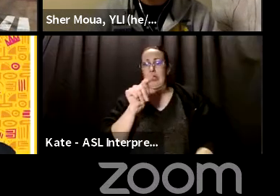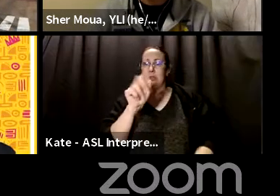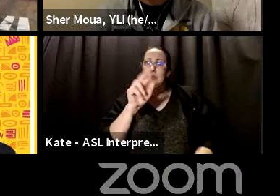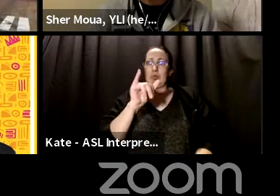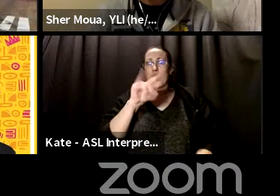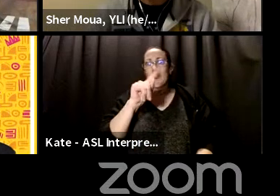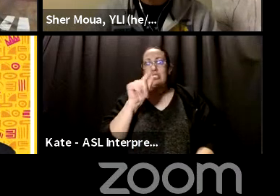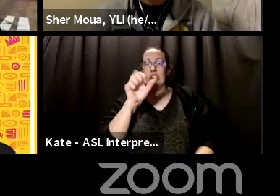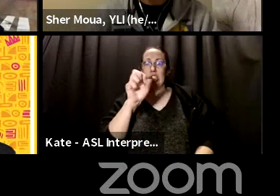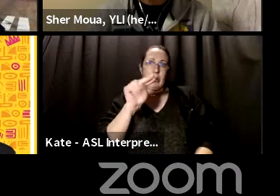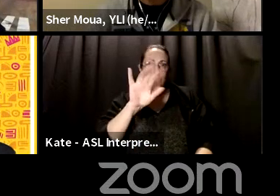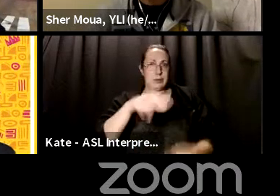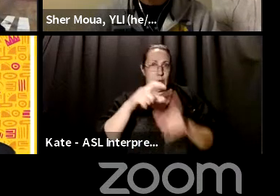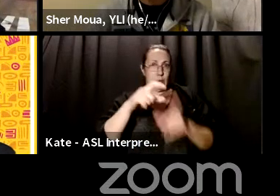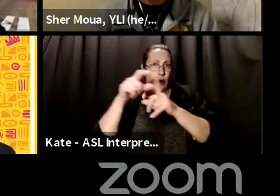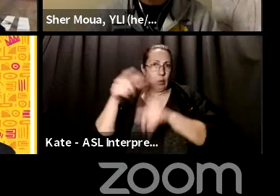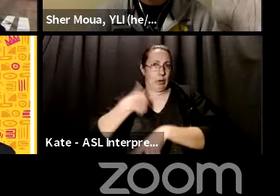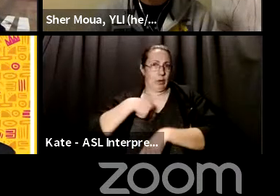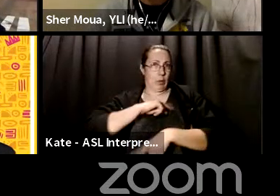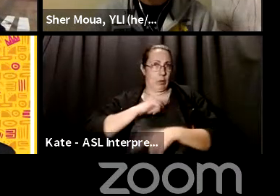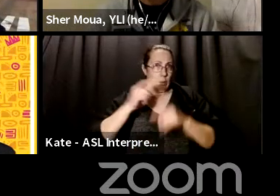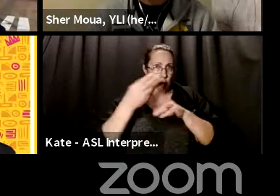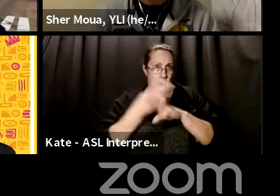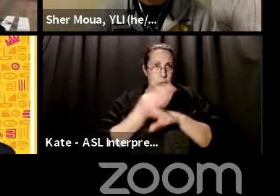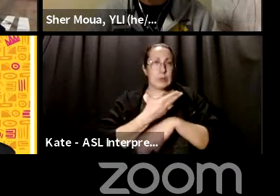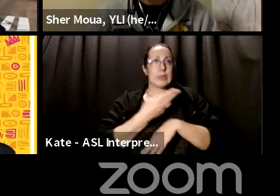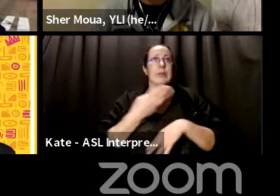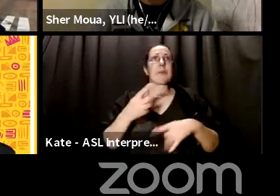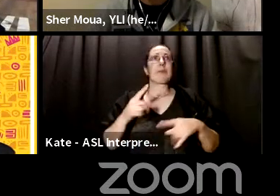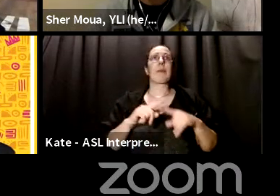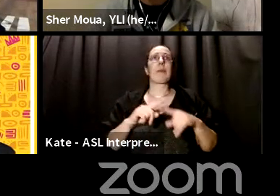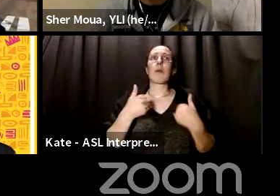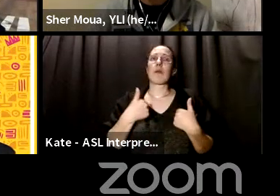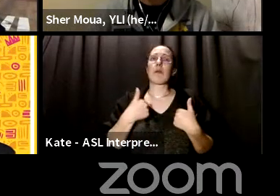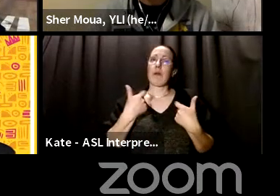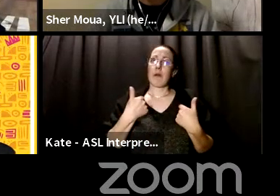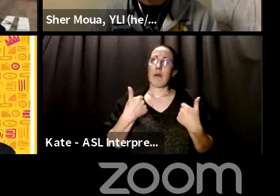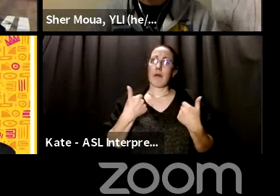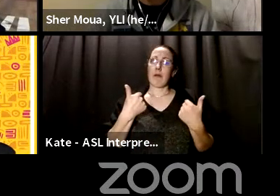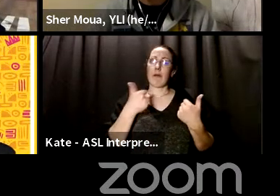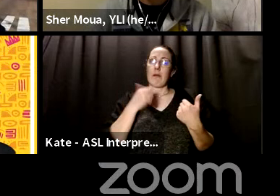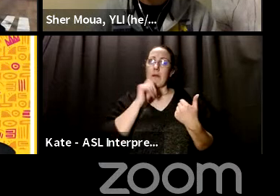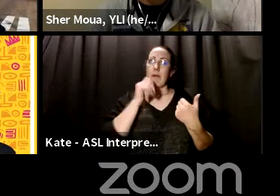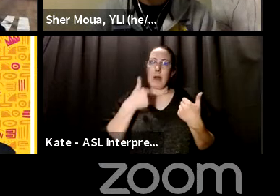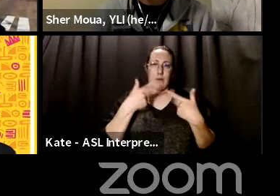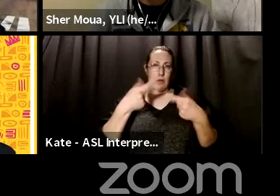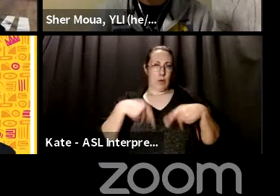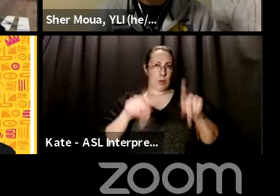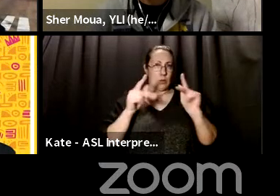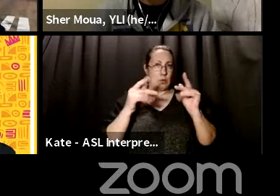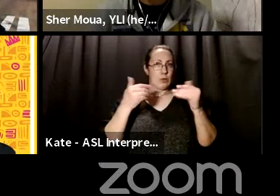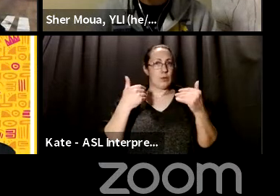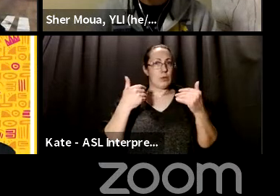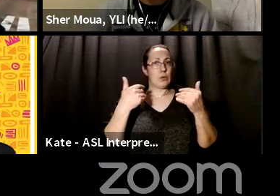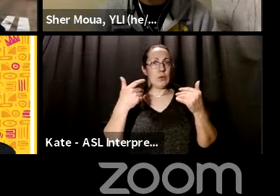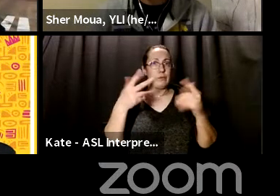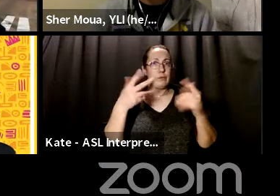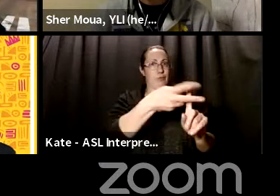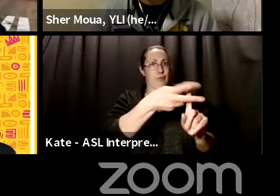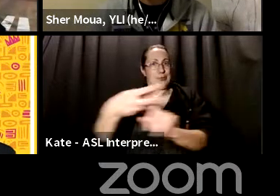like, we haven't had a chance to like employ as broad or as many like, I guess I would say, dynamic strategies to recruit